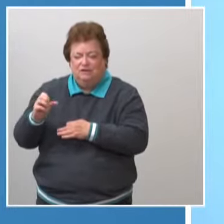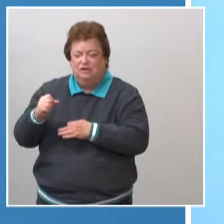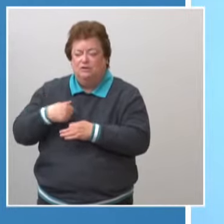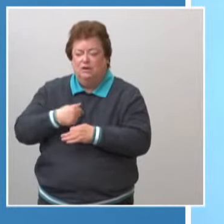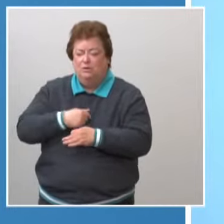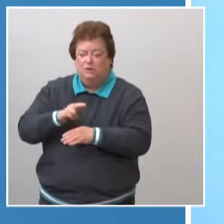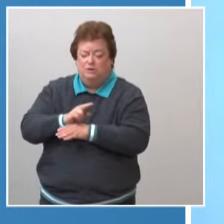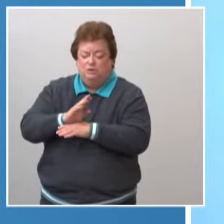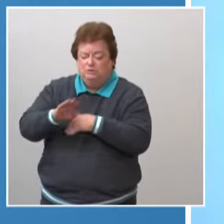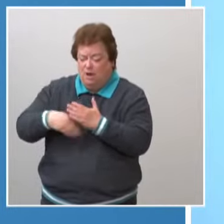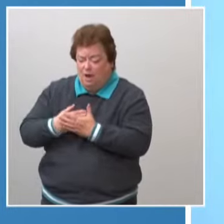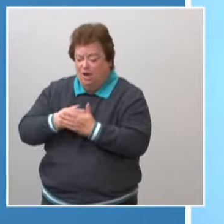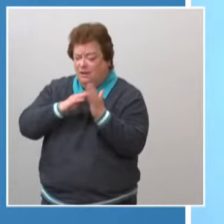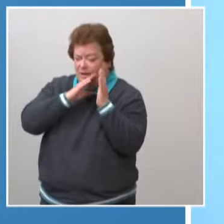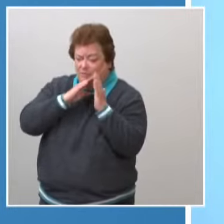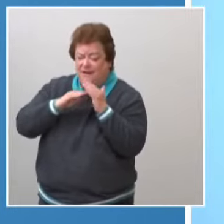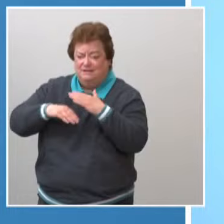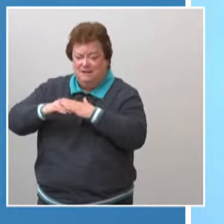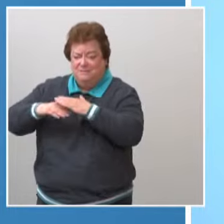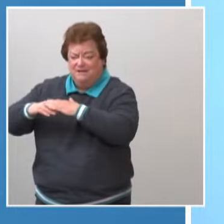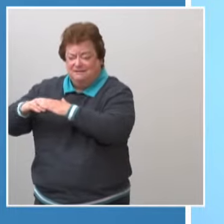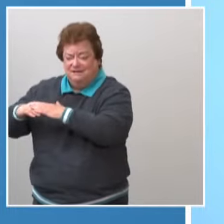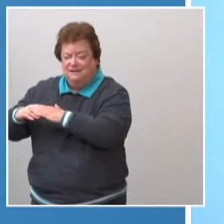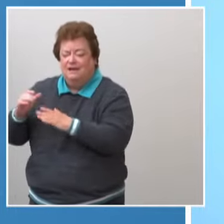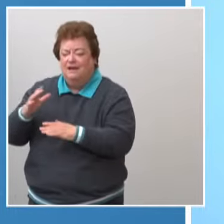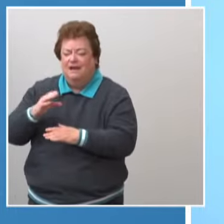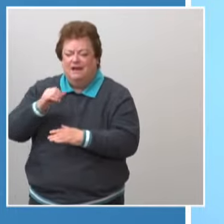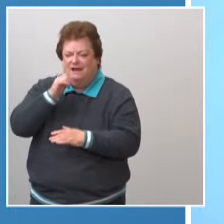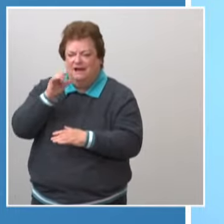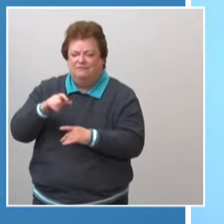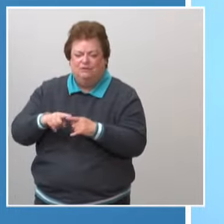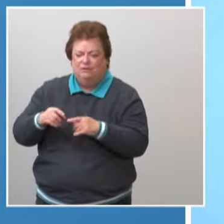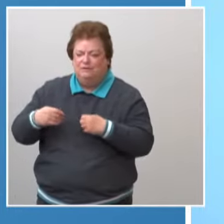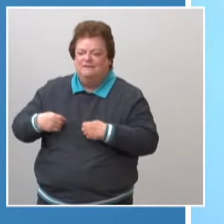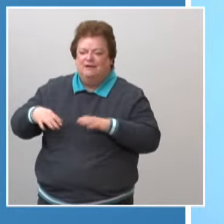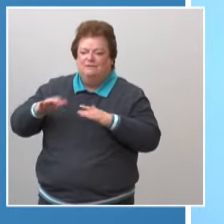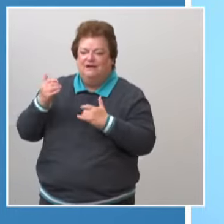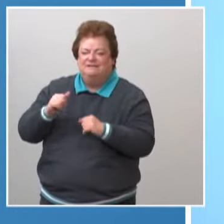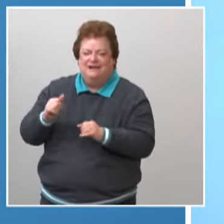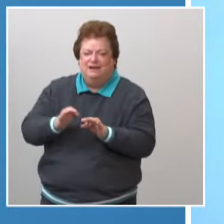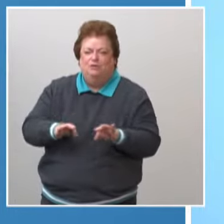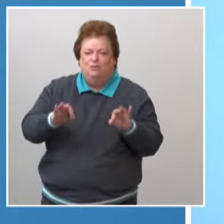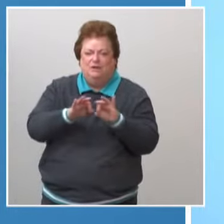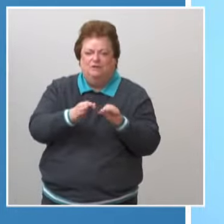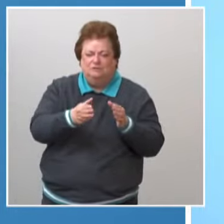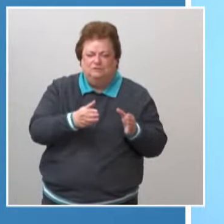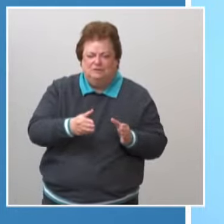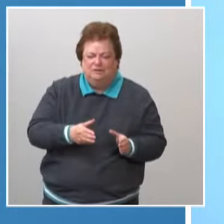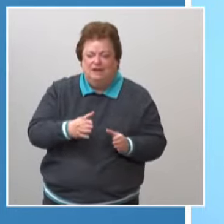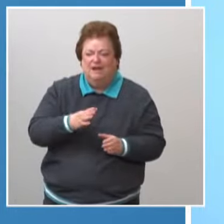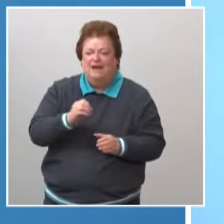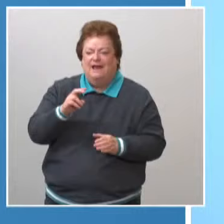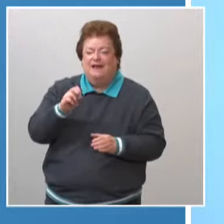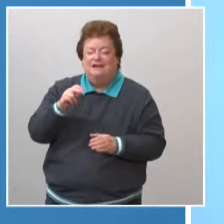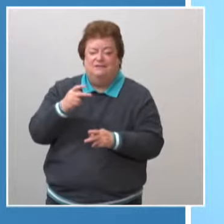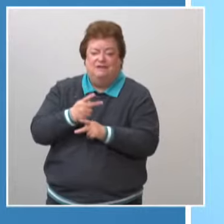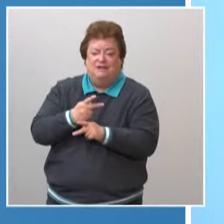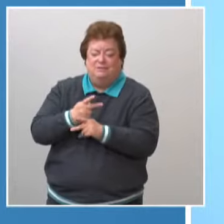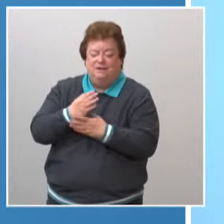our bed capacity, and we haven't had to sacrifice any critical services. and therefore even keeping some of the